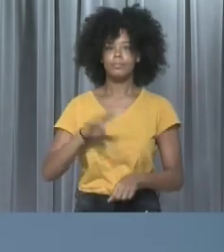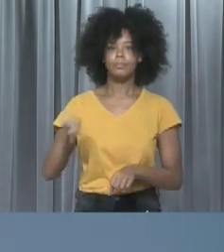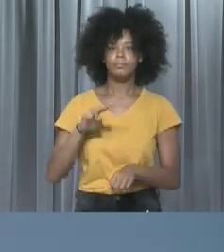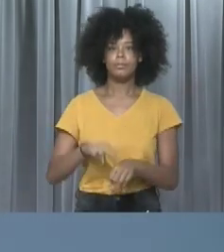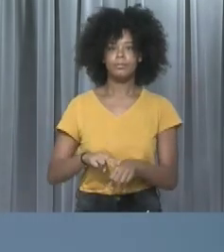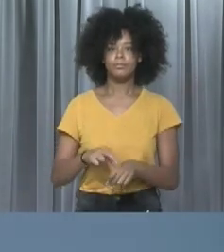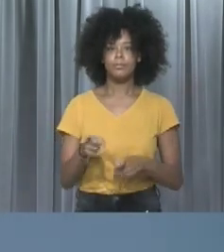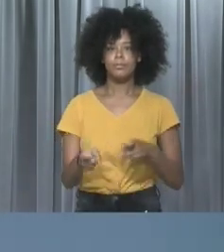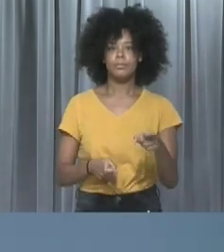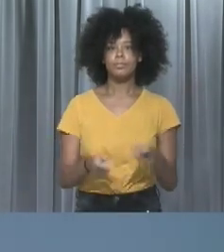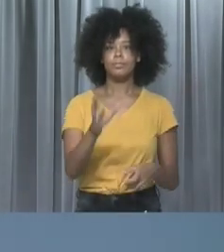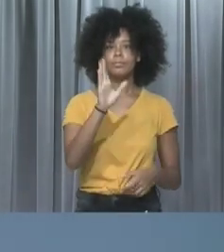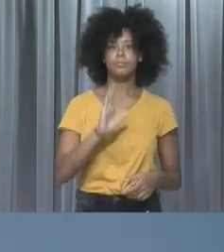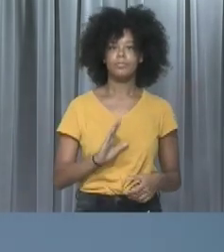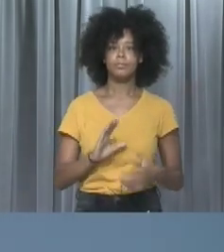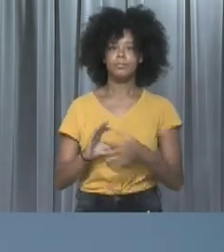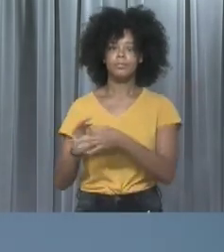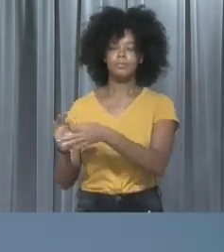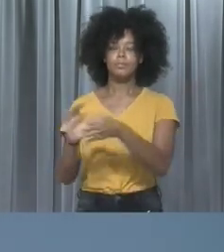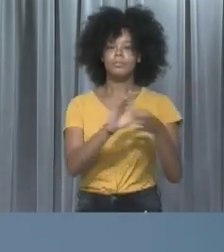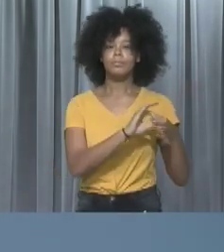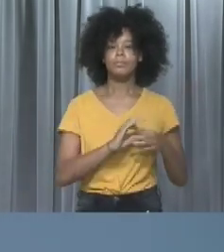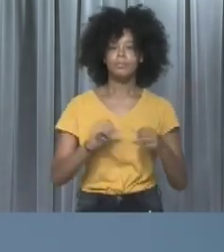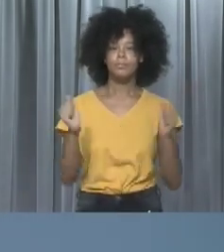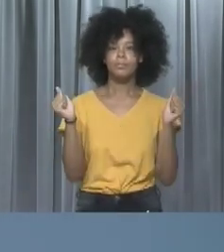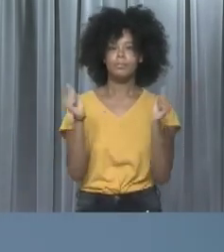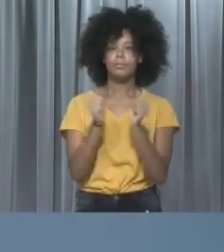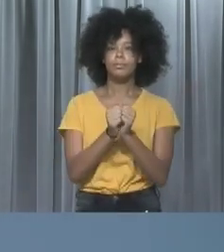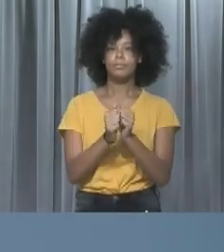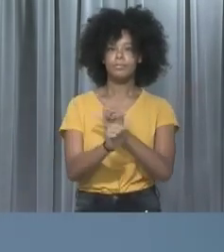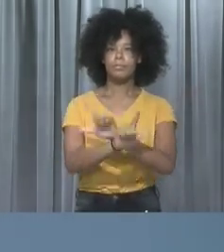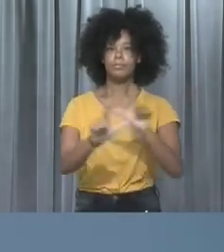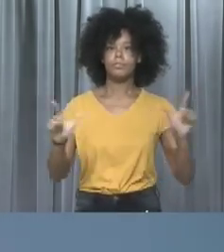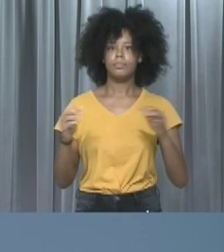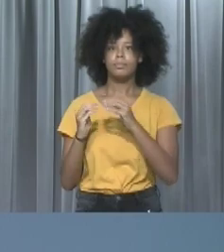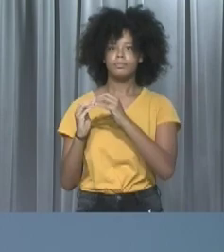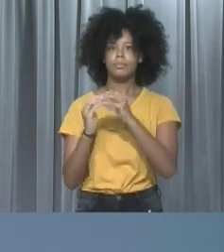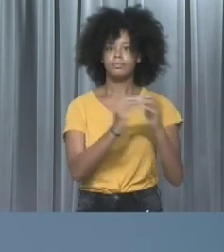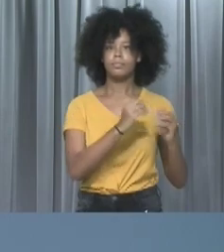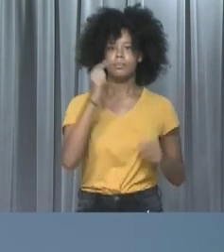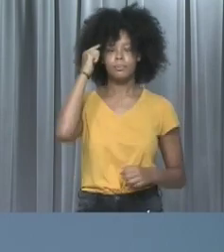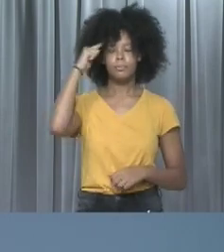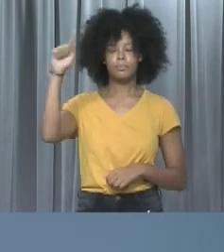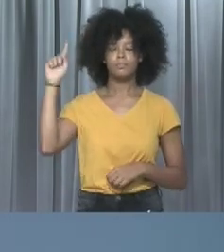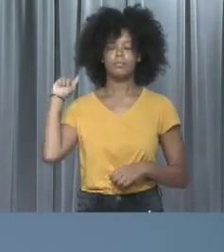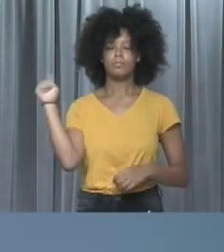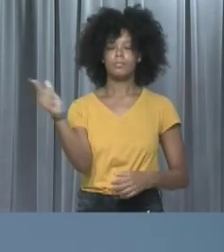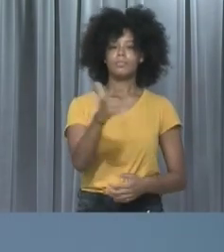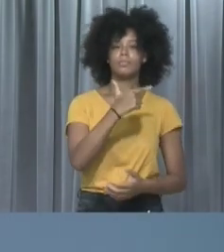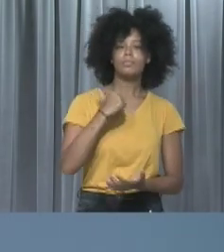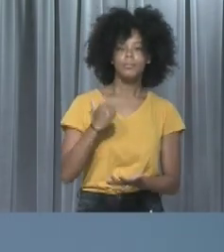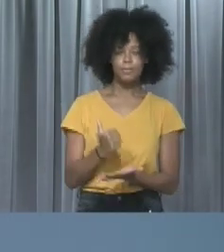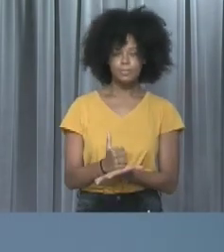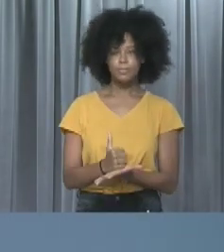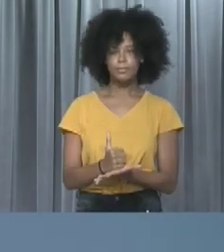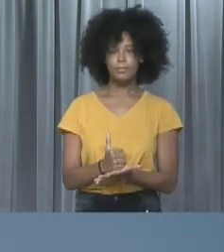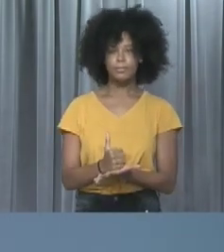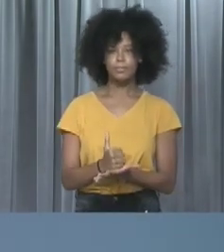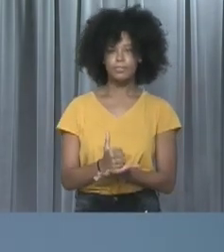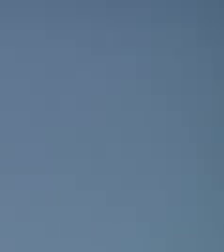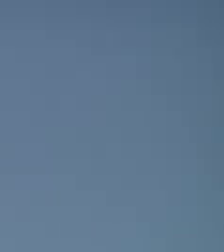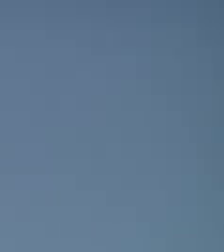nation, under God, indivisible, with liberty and justice for all. Please remain standing for a moment of